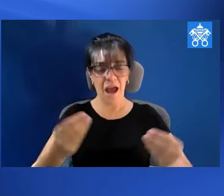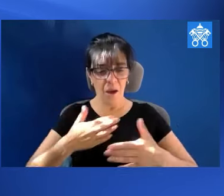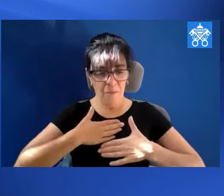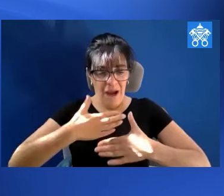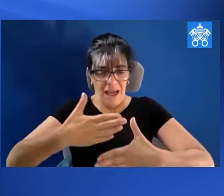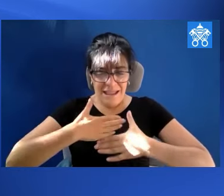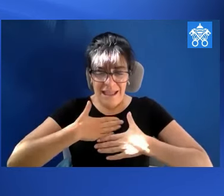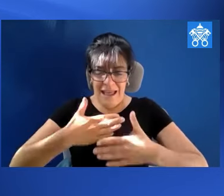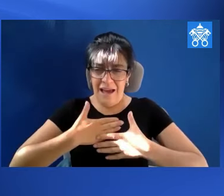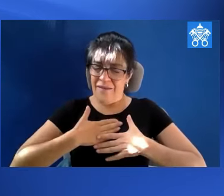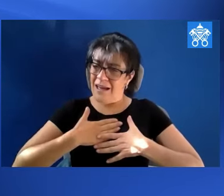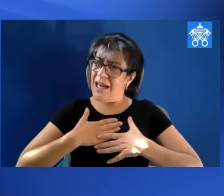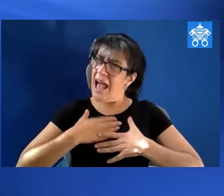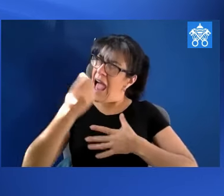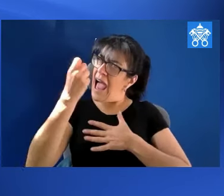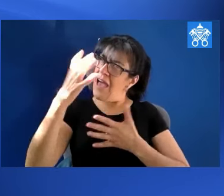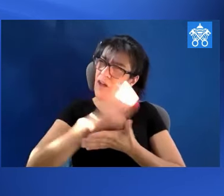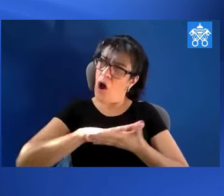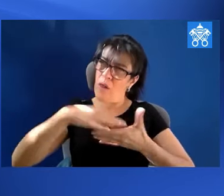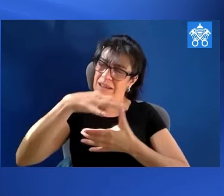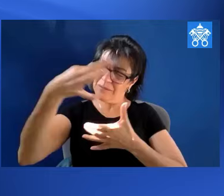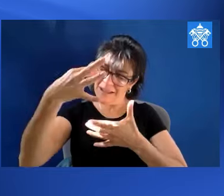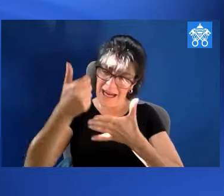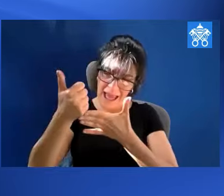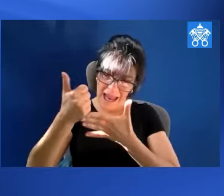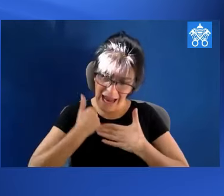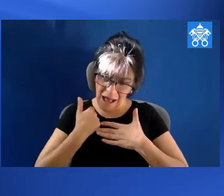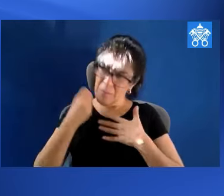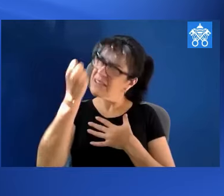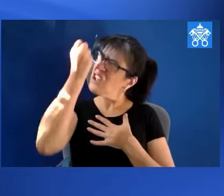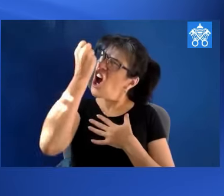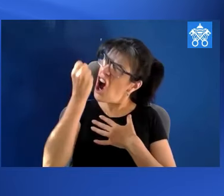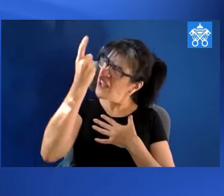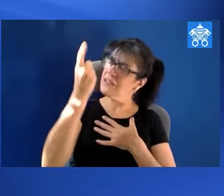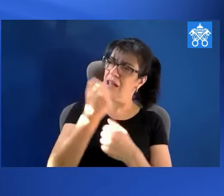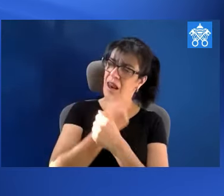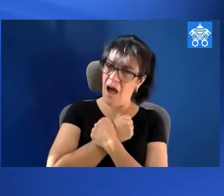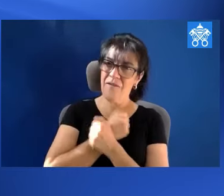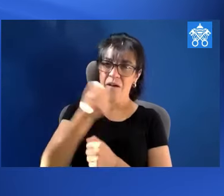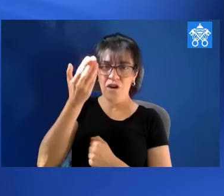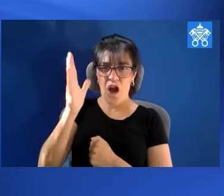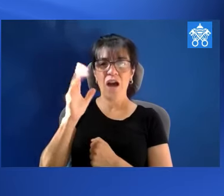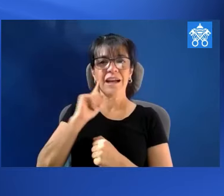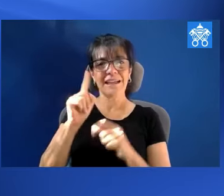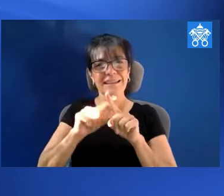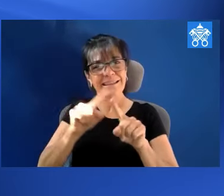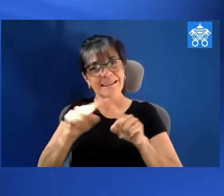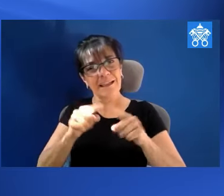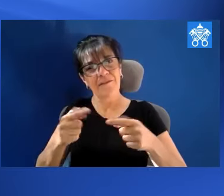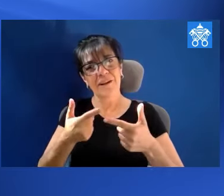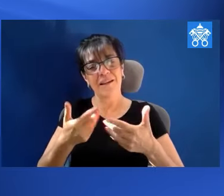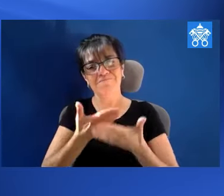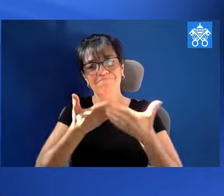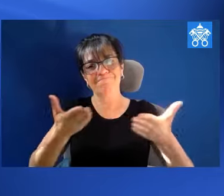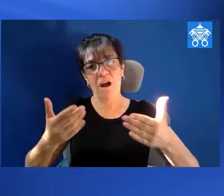them, help us to grasp this love of God in the concrete situations of our life. Thank